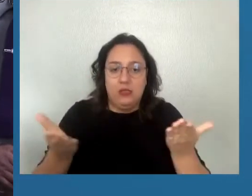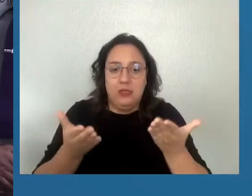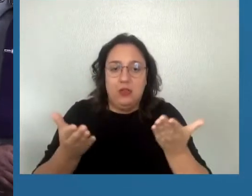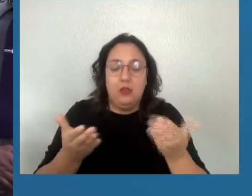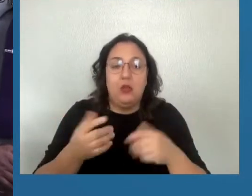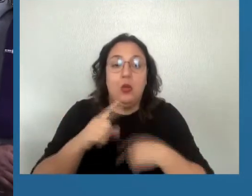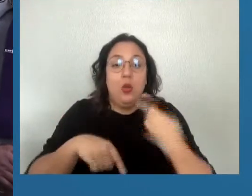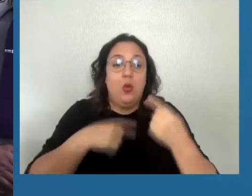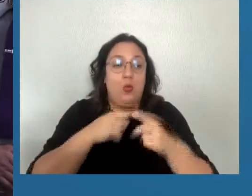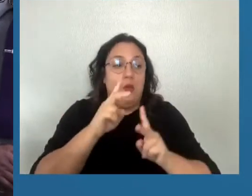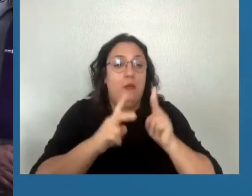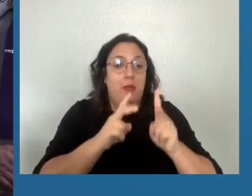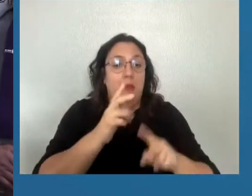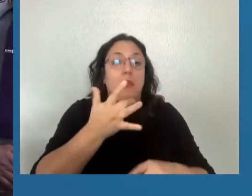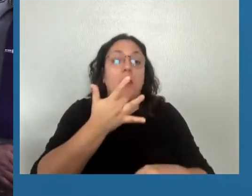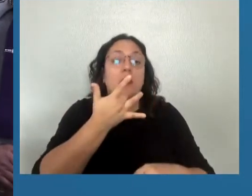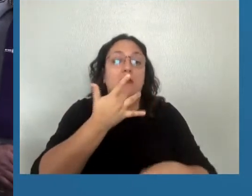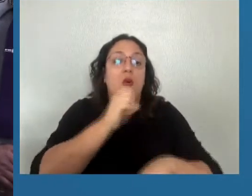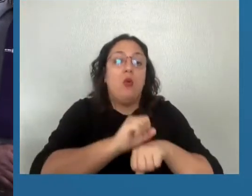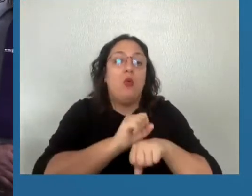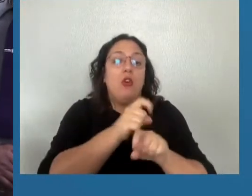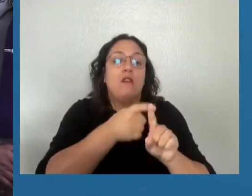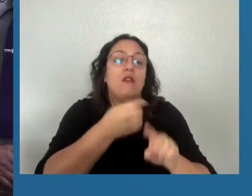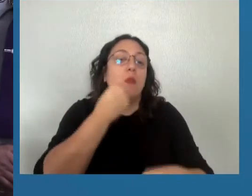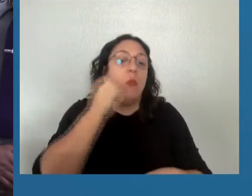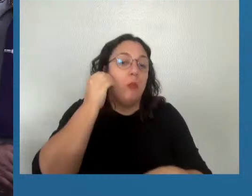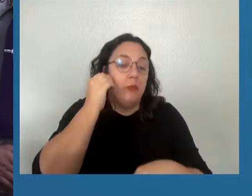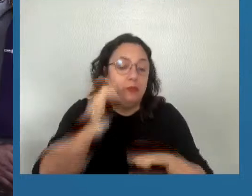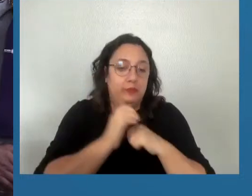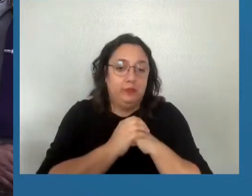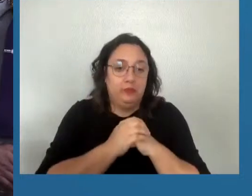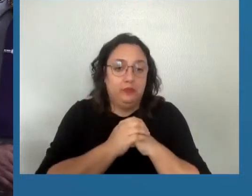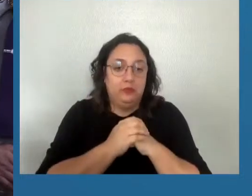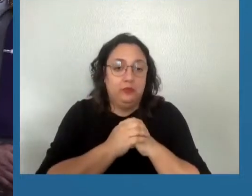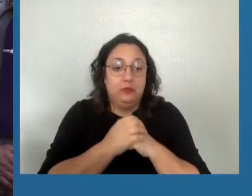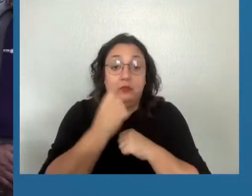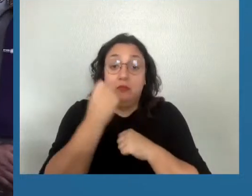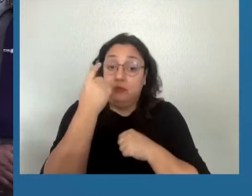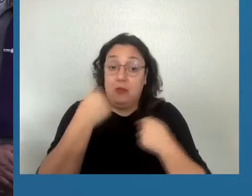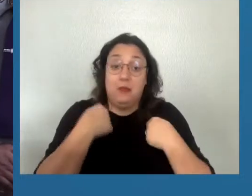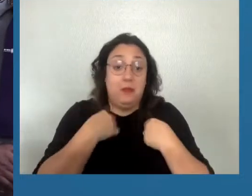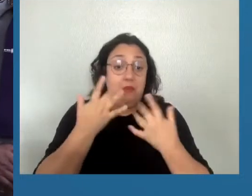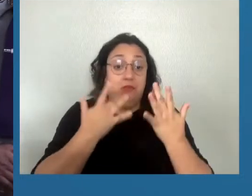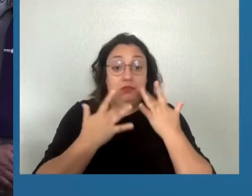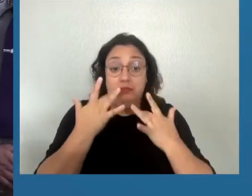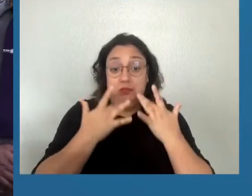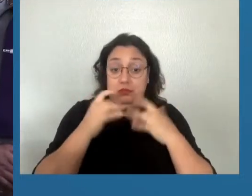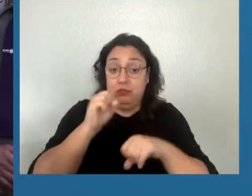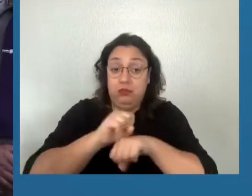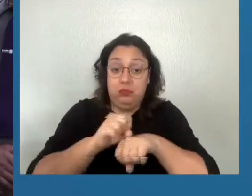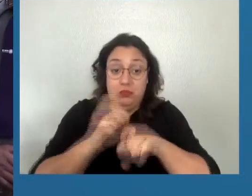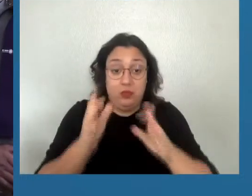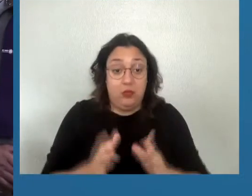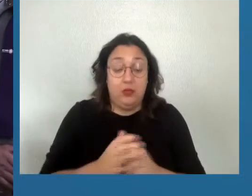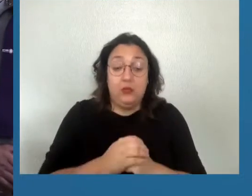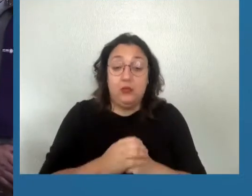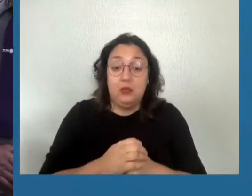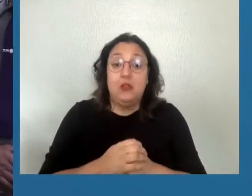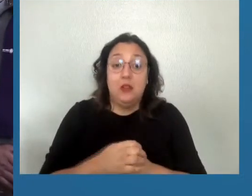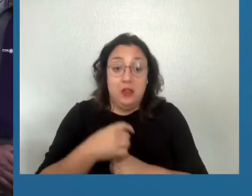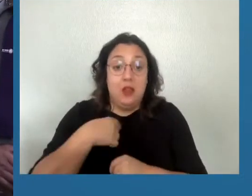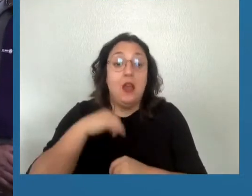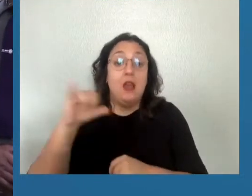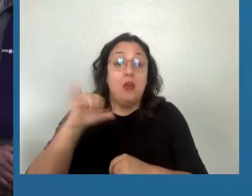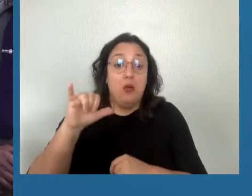work. I also have to tell you this, I still have a shortage of workers, and I have to be sensitive to a